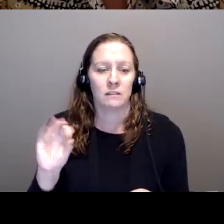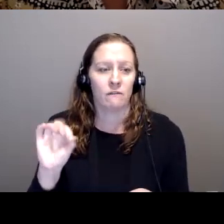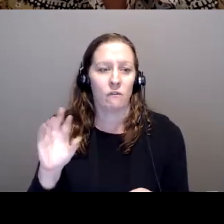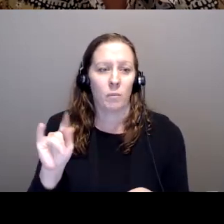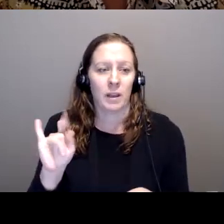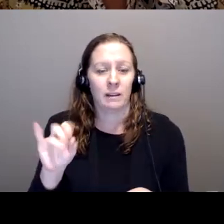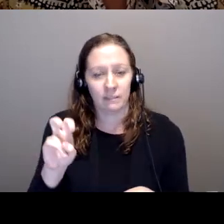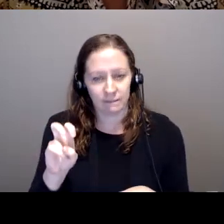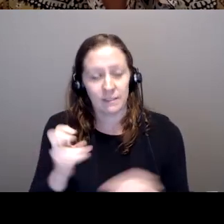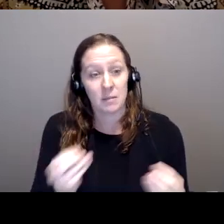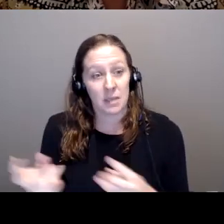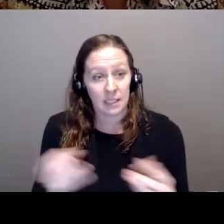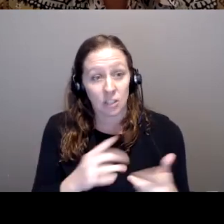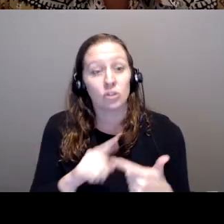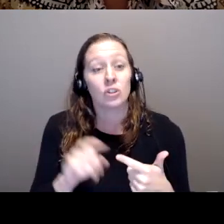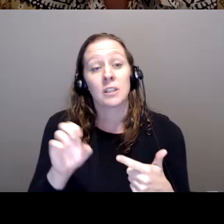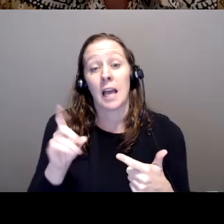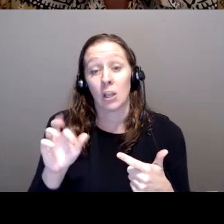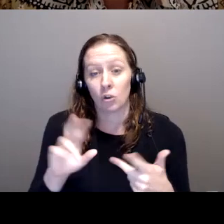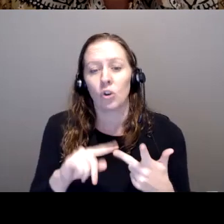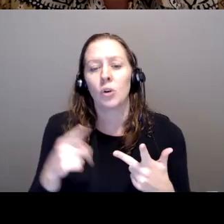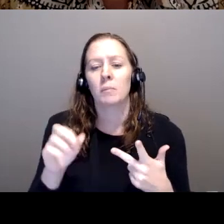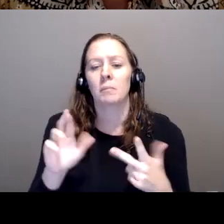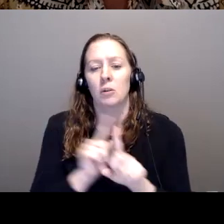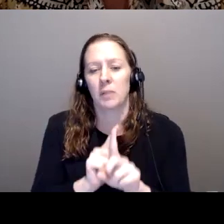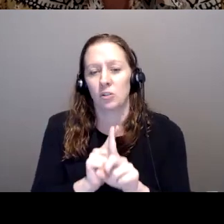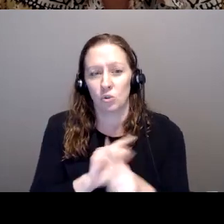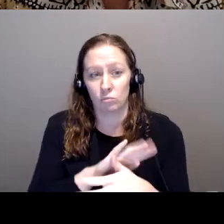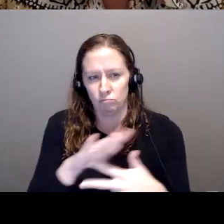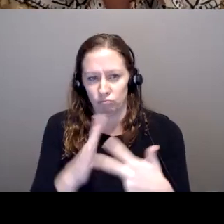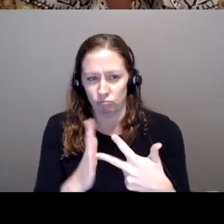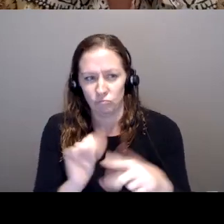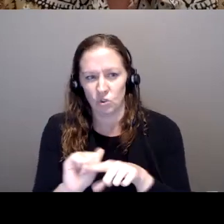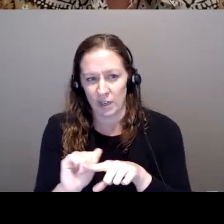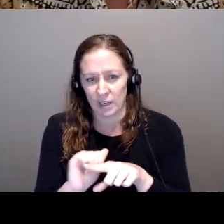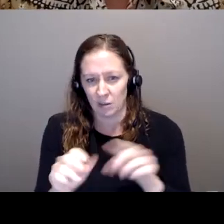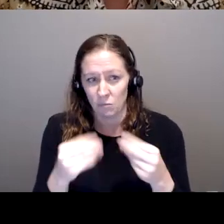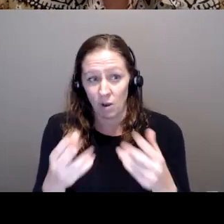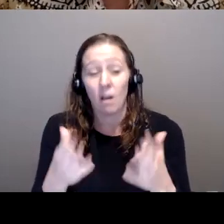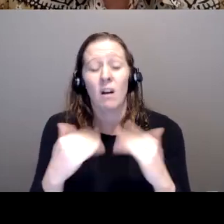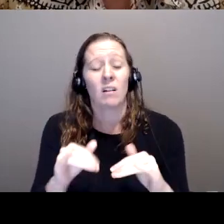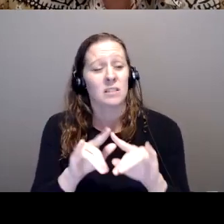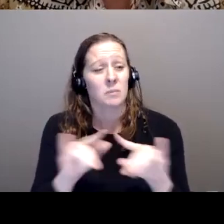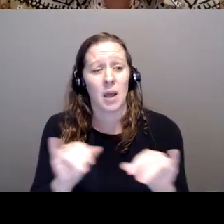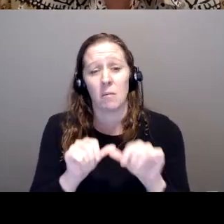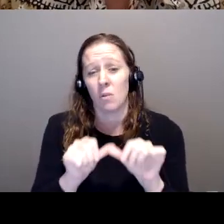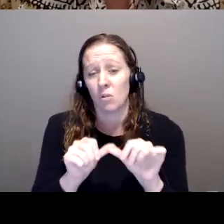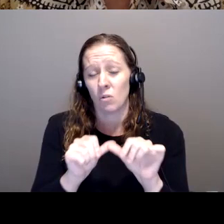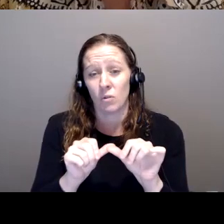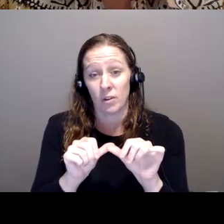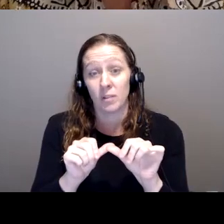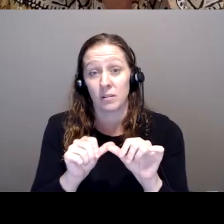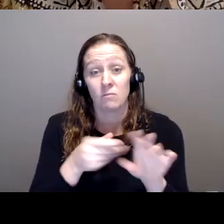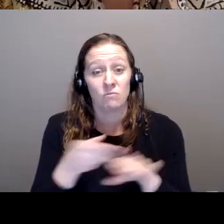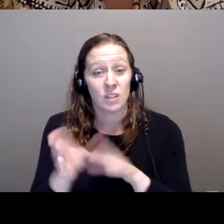mediation, and peer mentor training. And we have ongoing professional development trainings